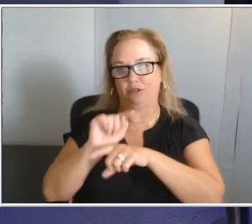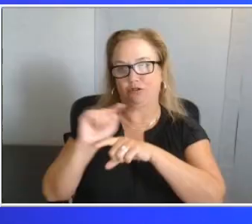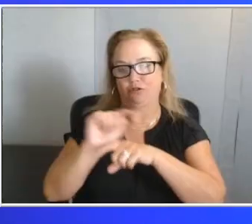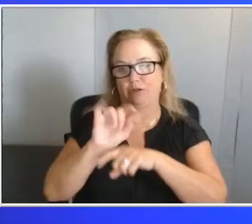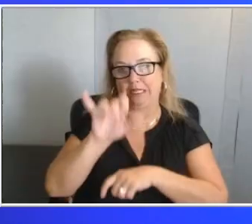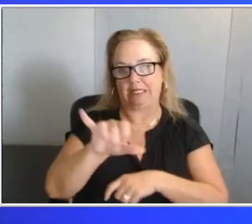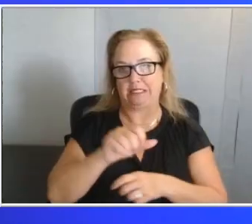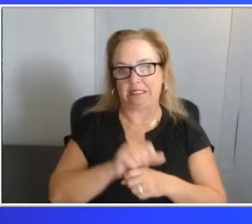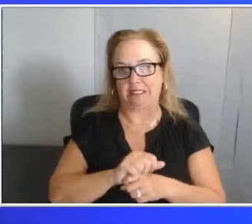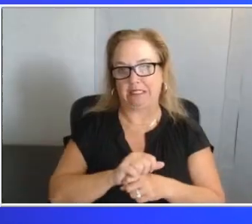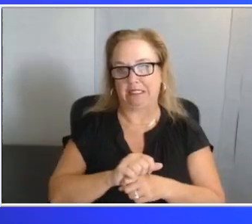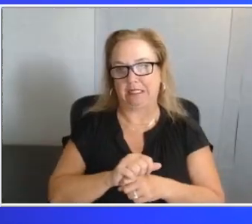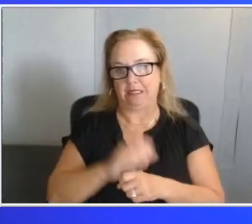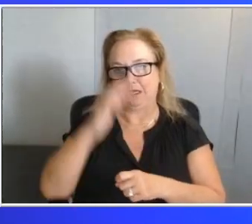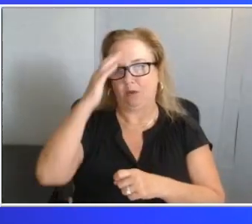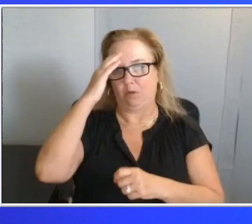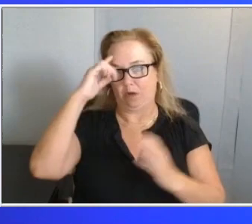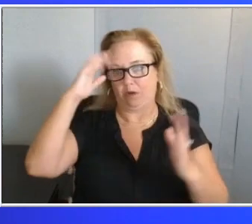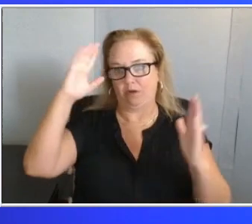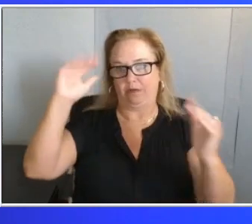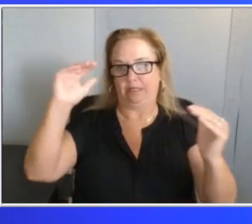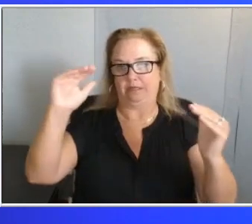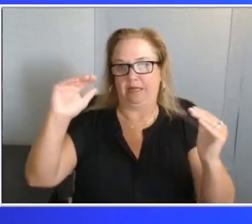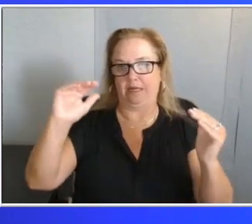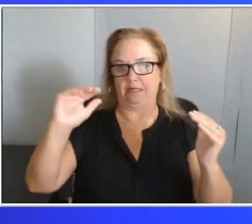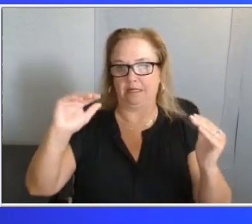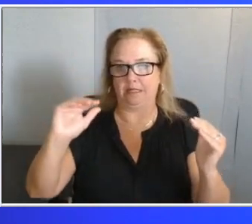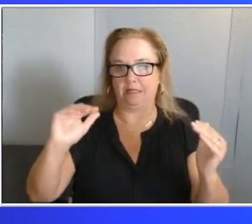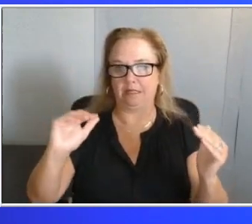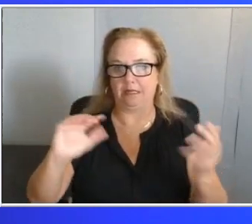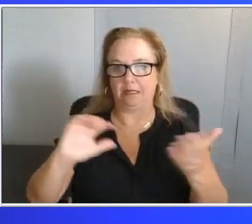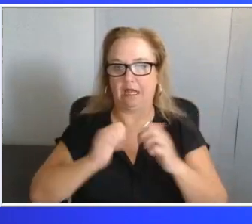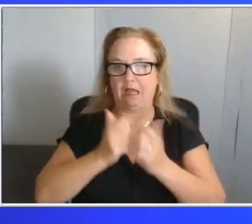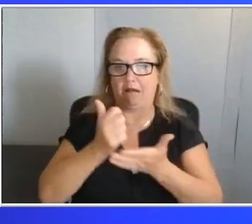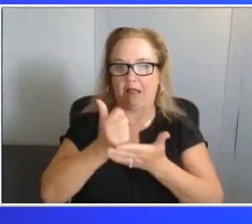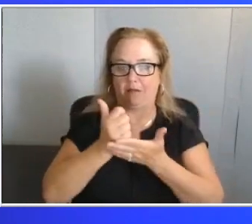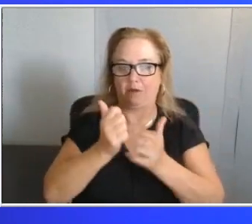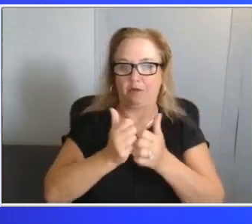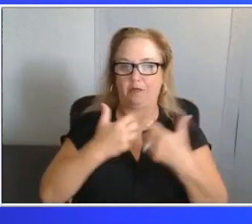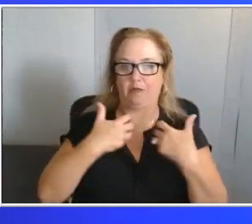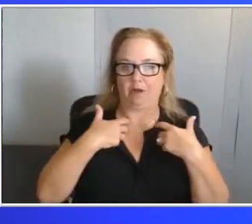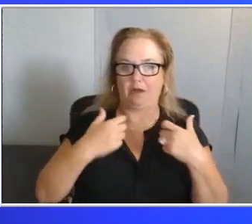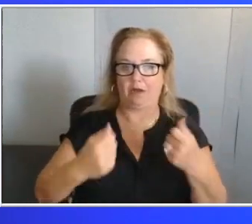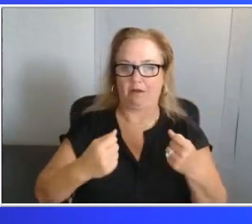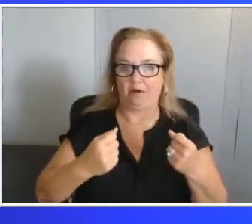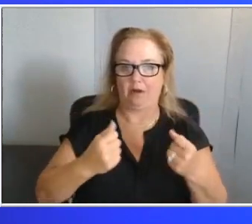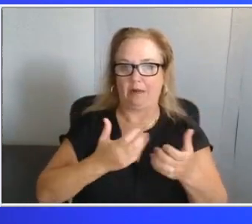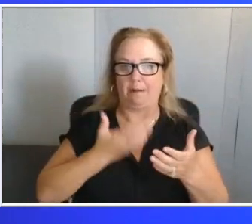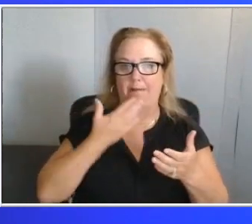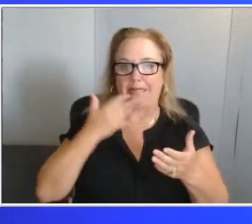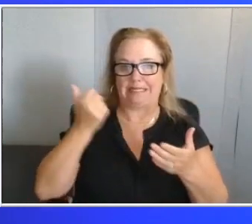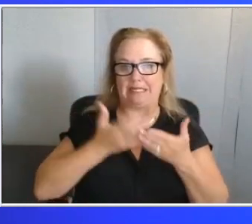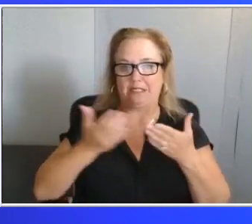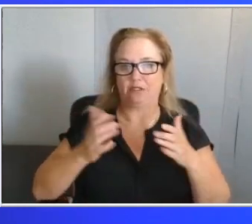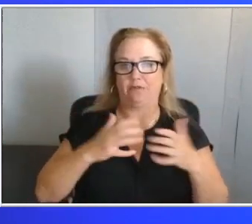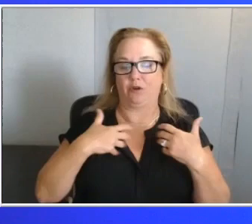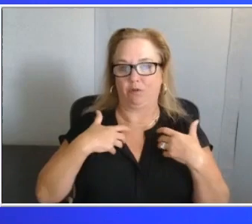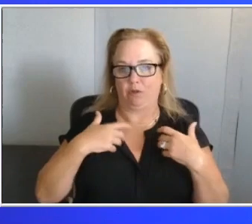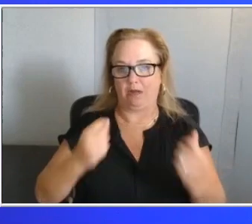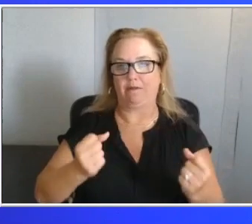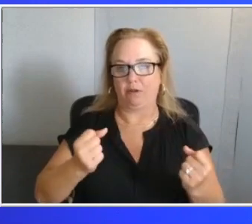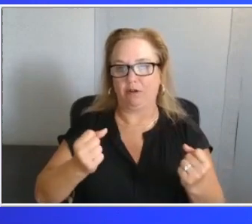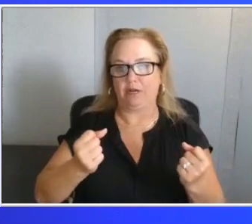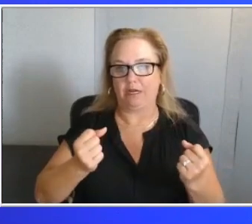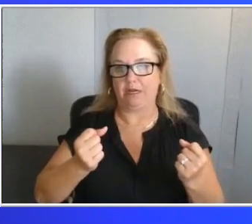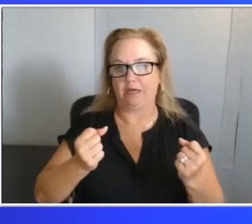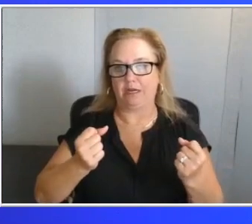we know kind of what to expect as far as, how to help you with the recovery, best things that you can do for the recovery,